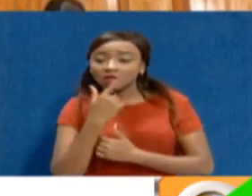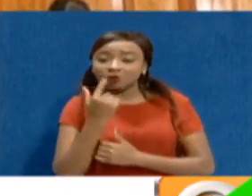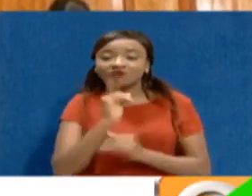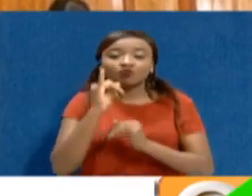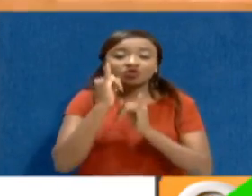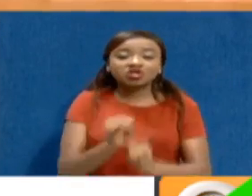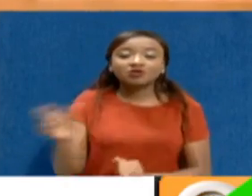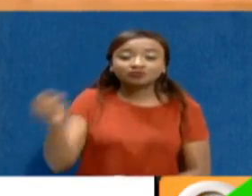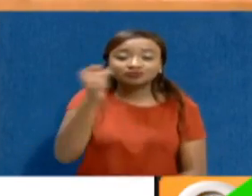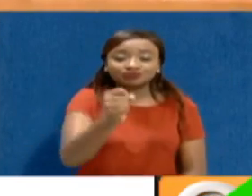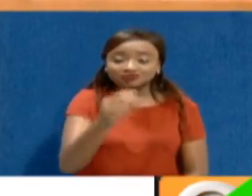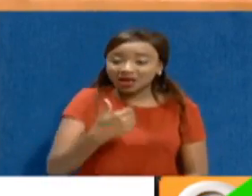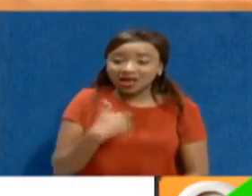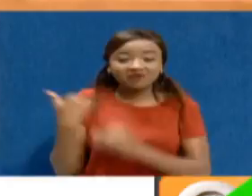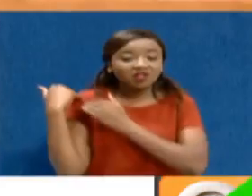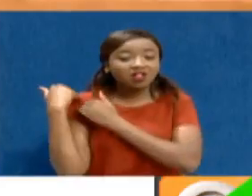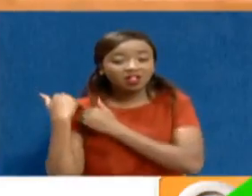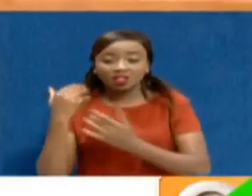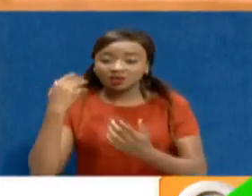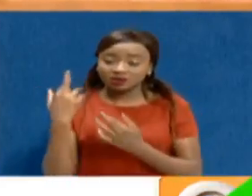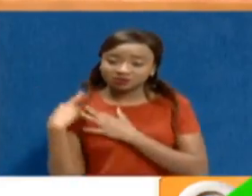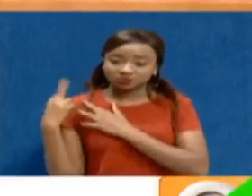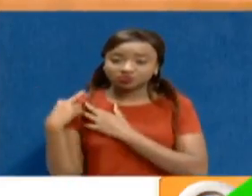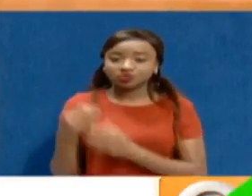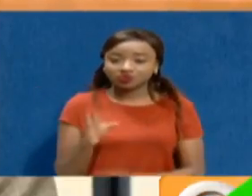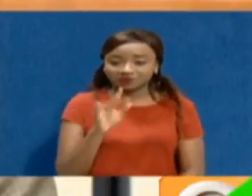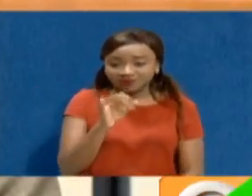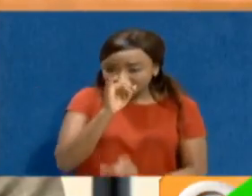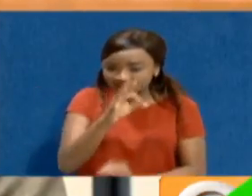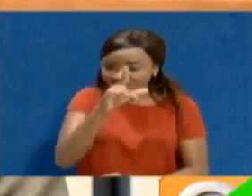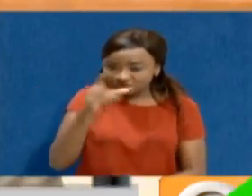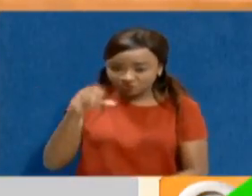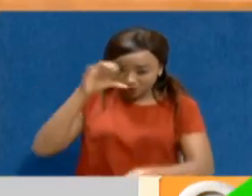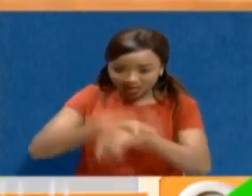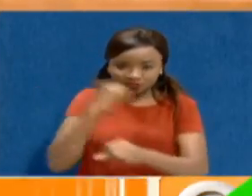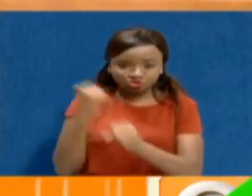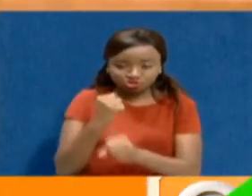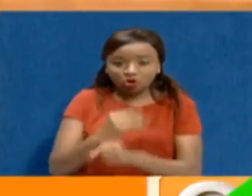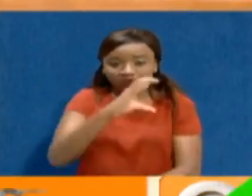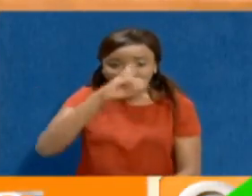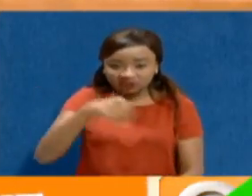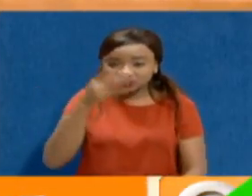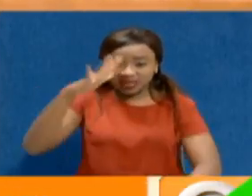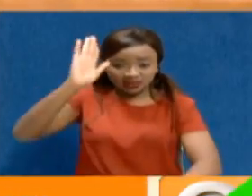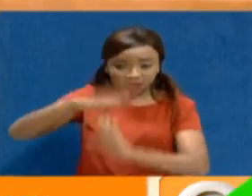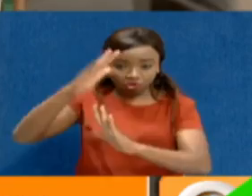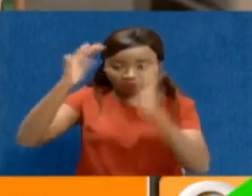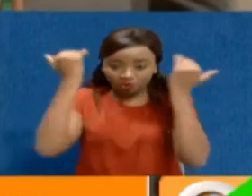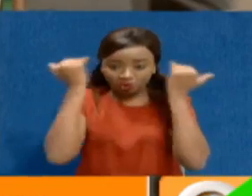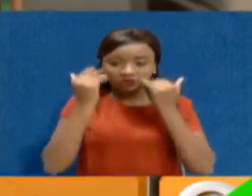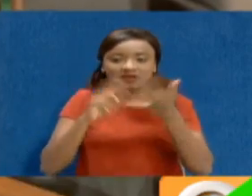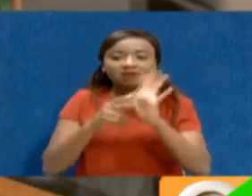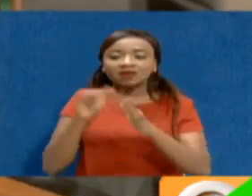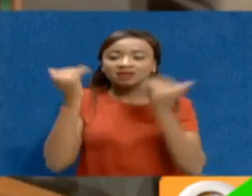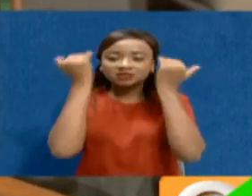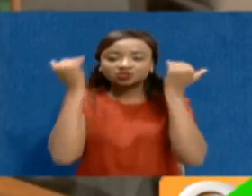his successor. If you get the appointment of a Chief Justice and the Supreme Court right always, the judiciary can be